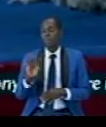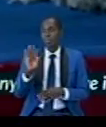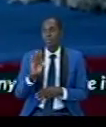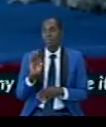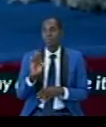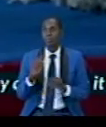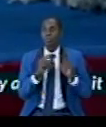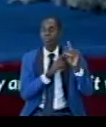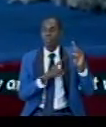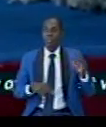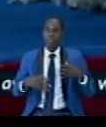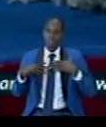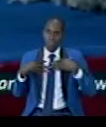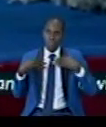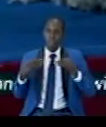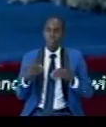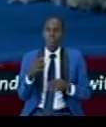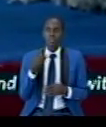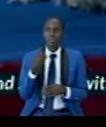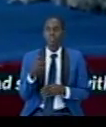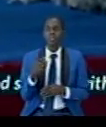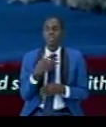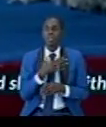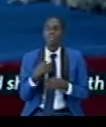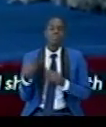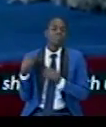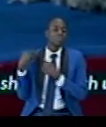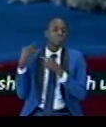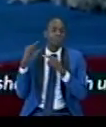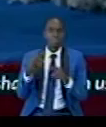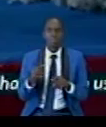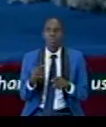the Lord healed me. And since then,